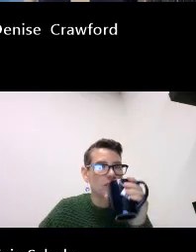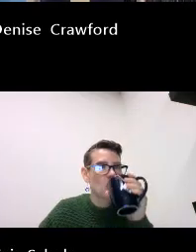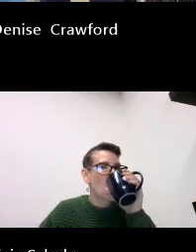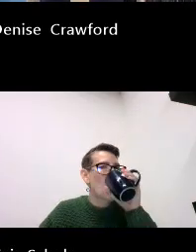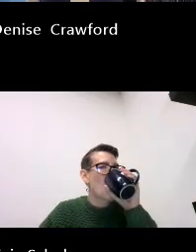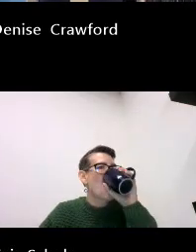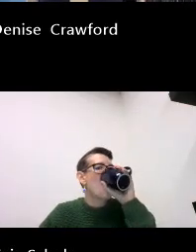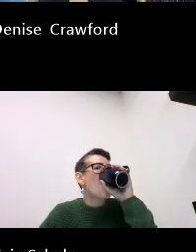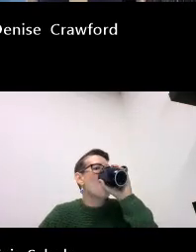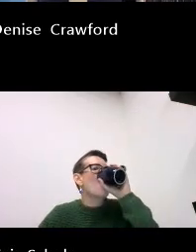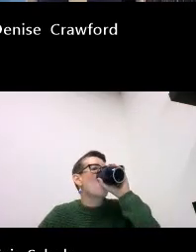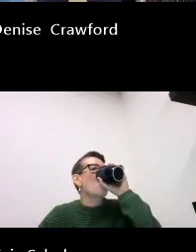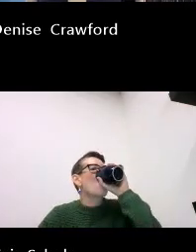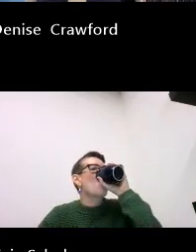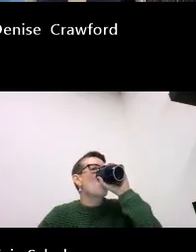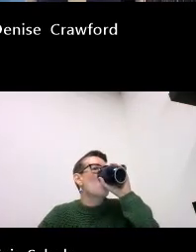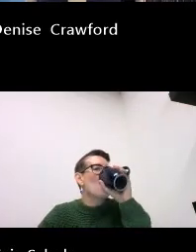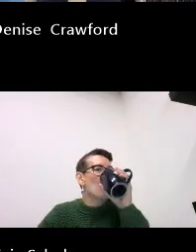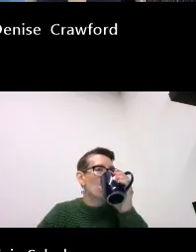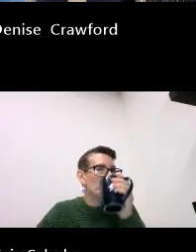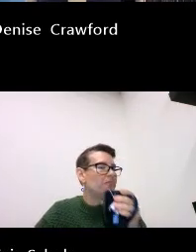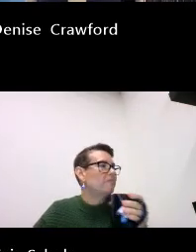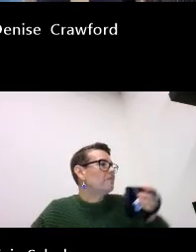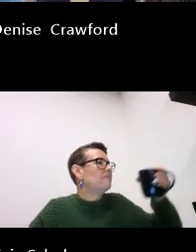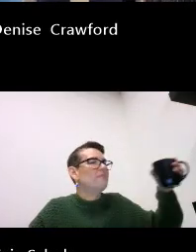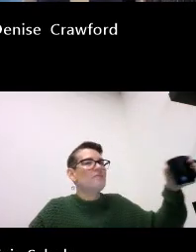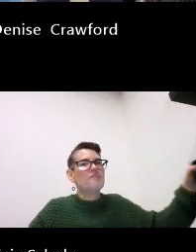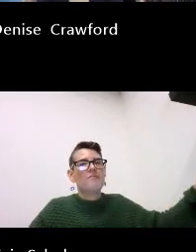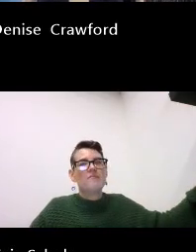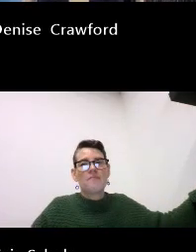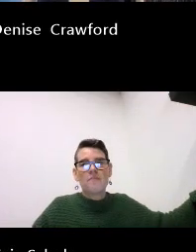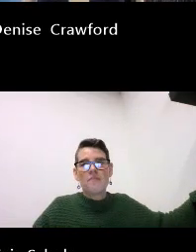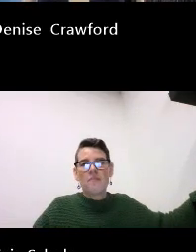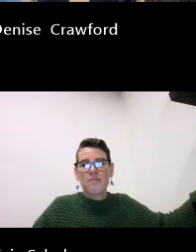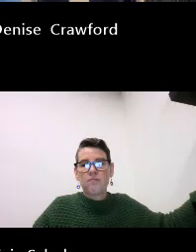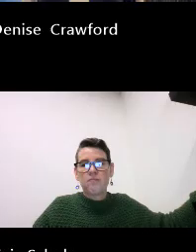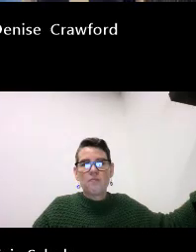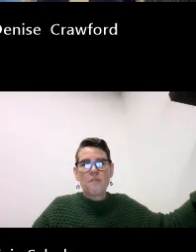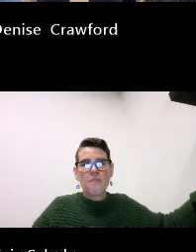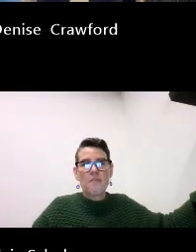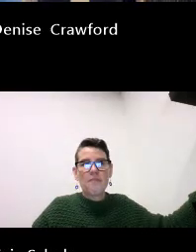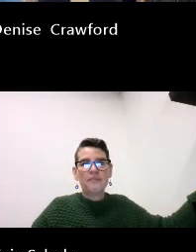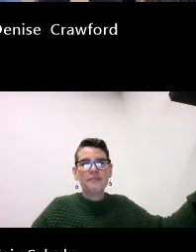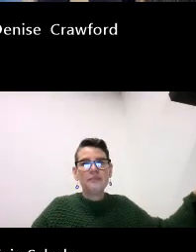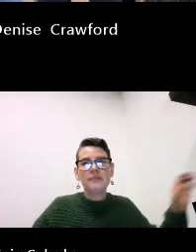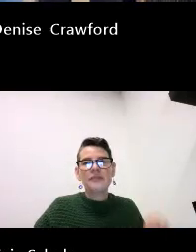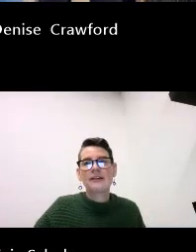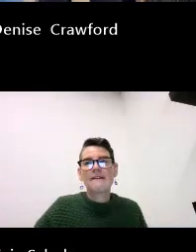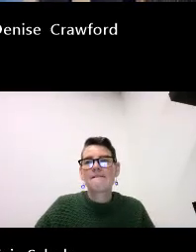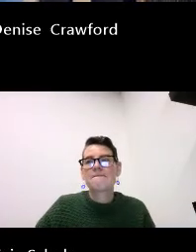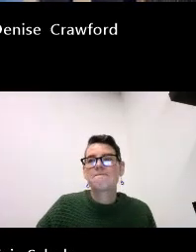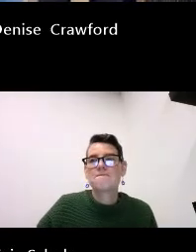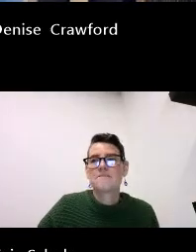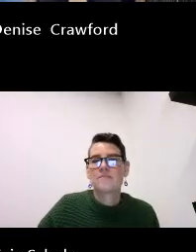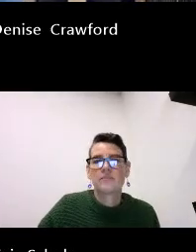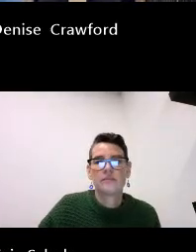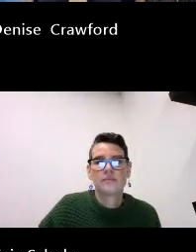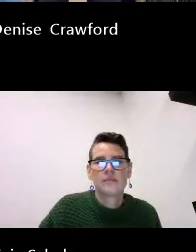hear about clinical documentation, they cringe. So it is not exciting topic, but I think it